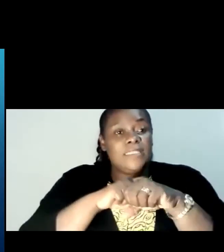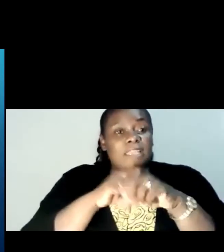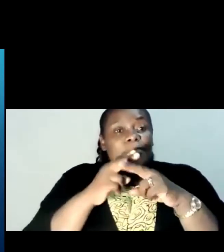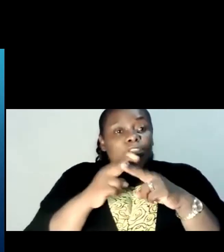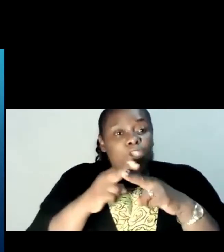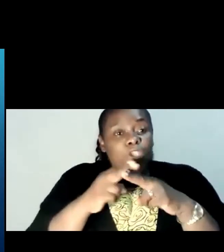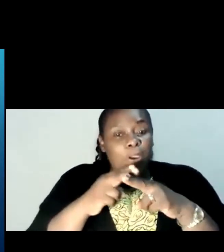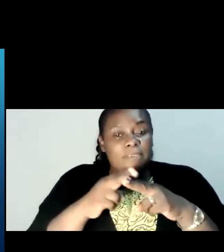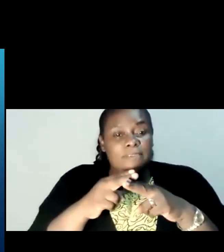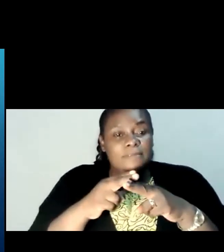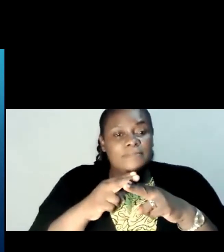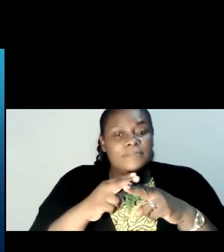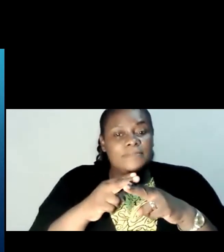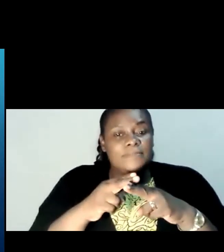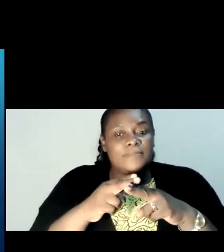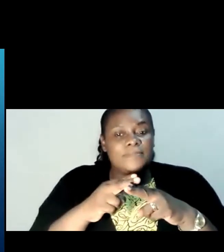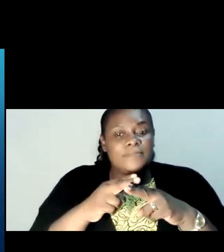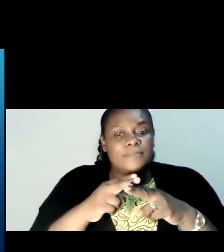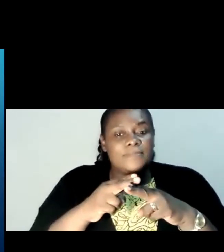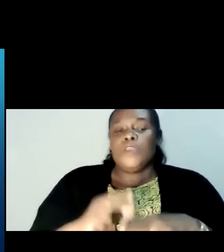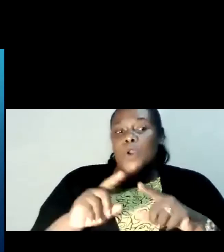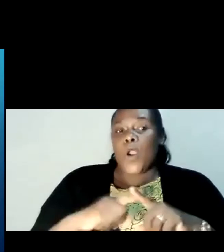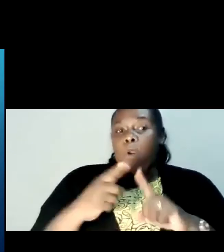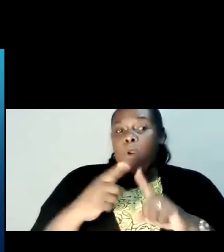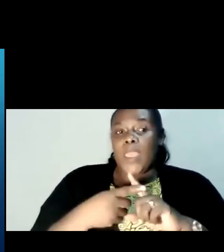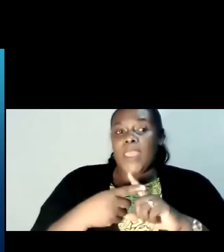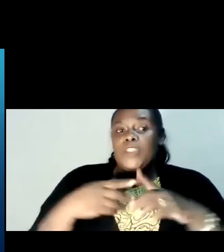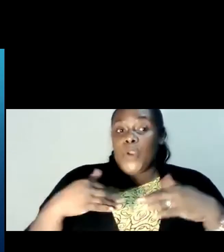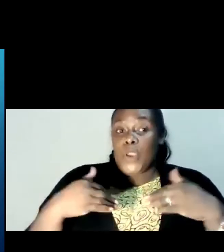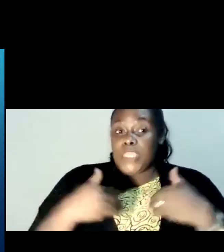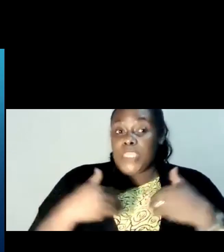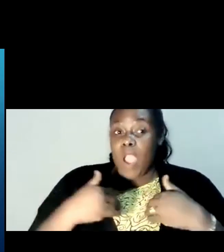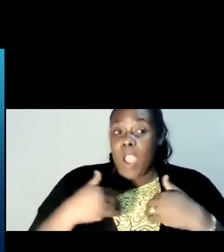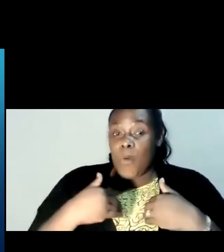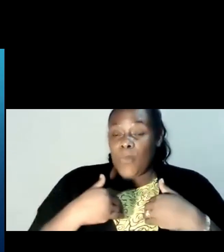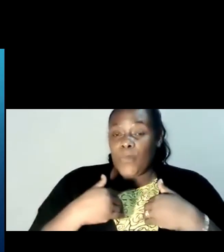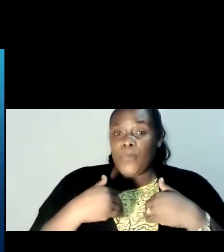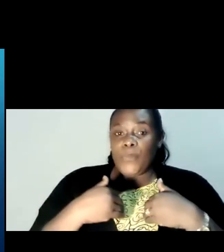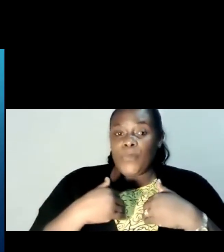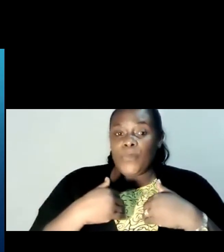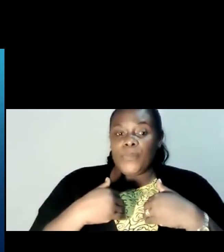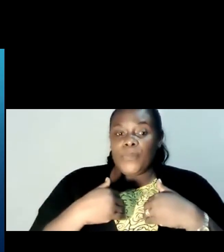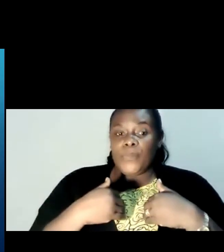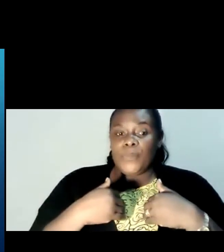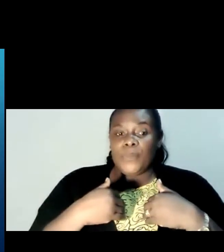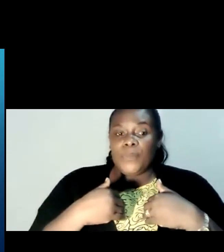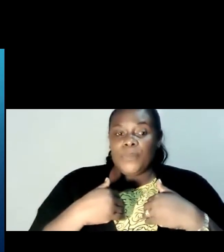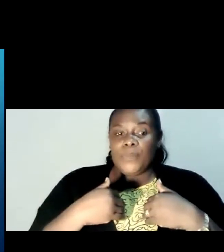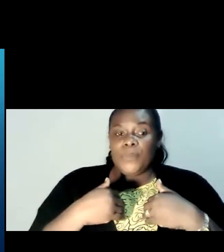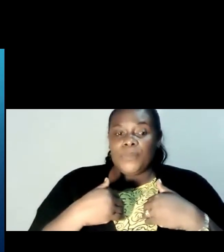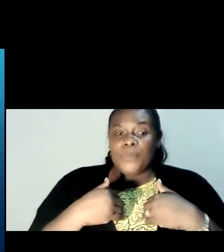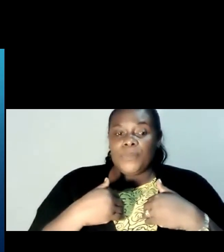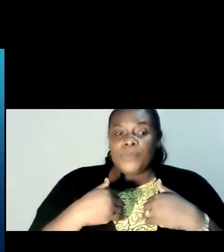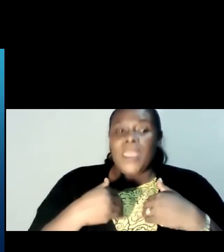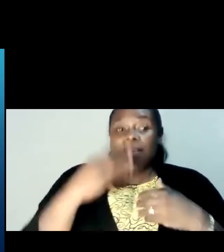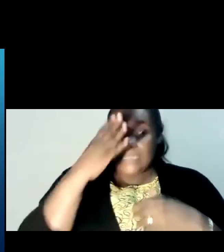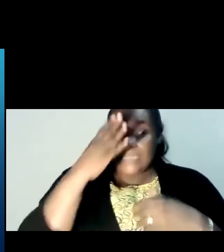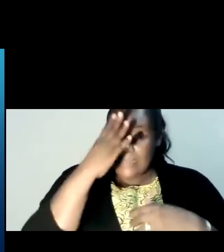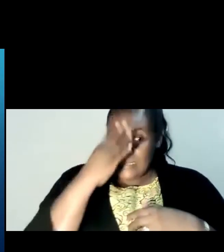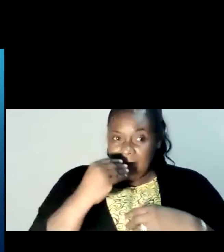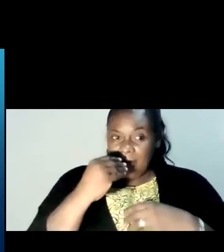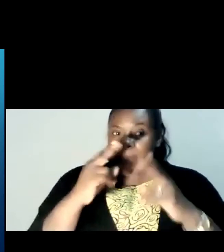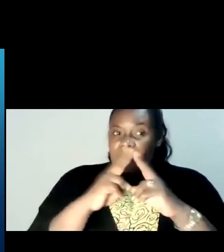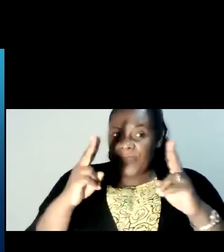we're young, we're still in the growth period of life, and sleep is very important to growth and